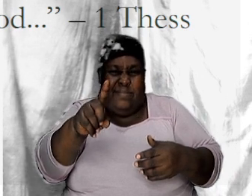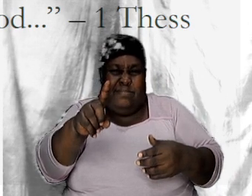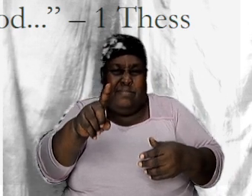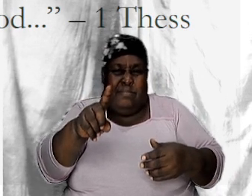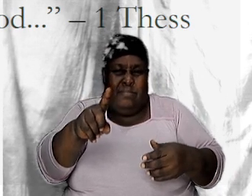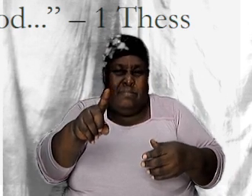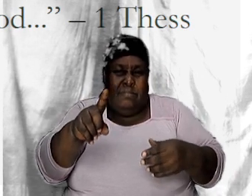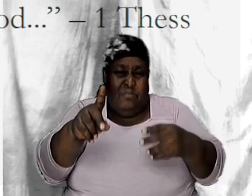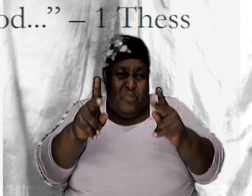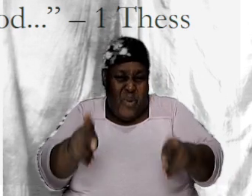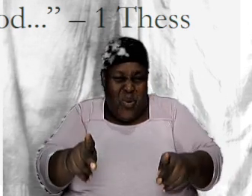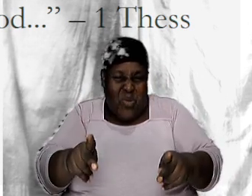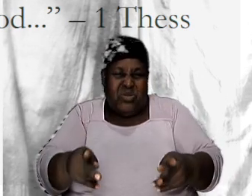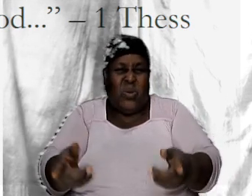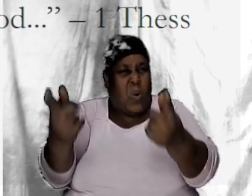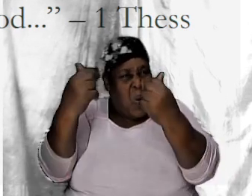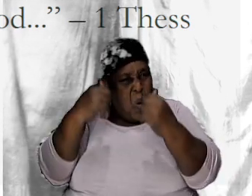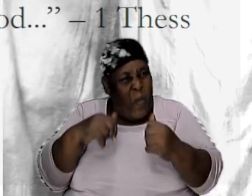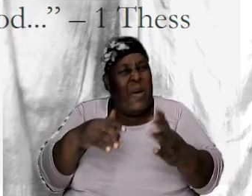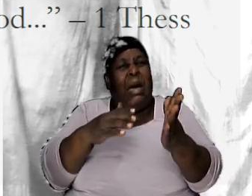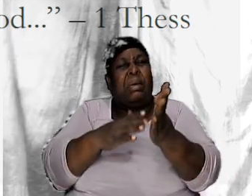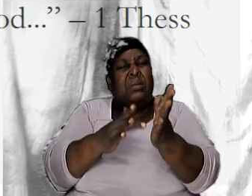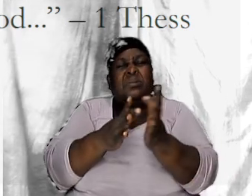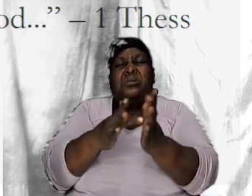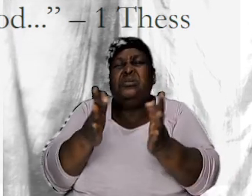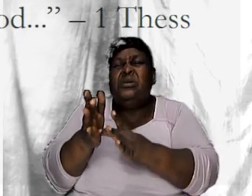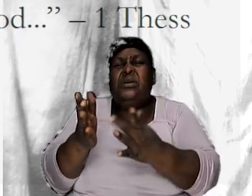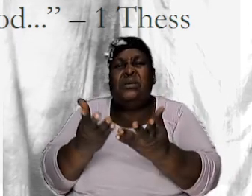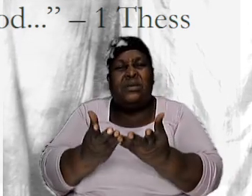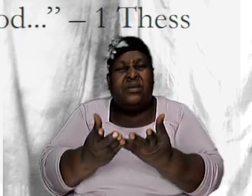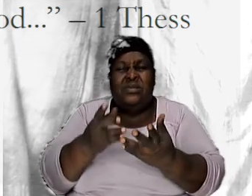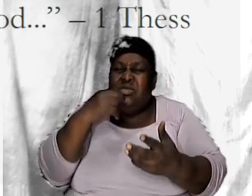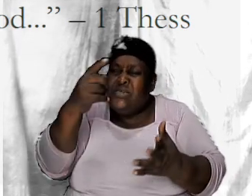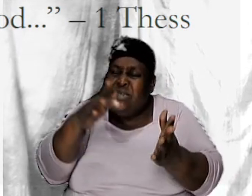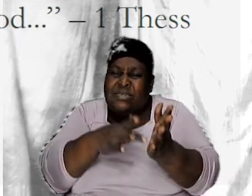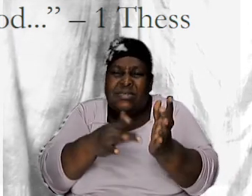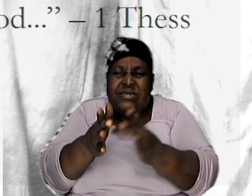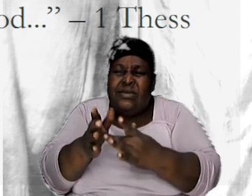the point where when he came to Jesus, Jesus said